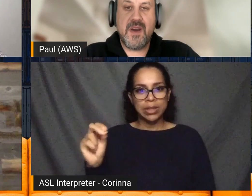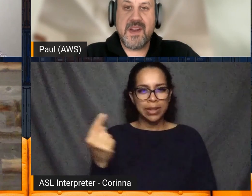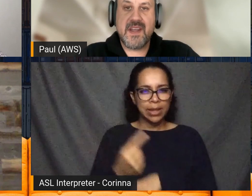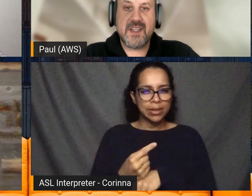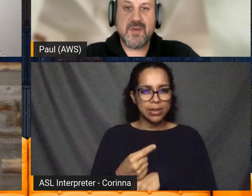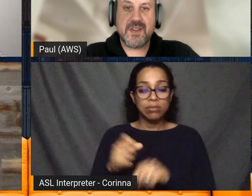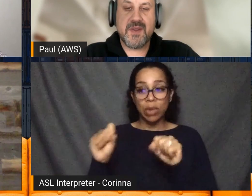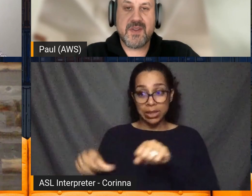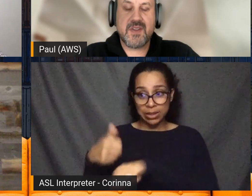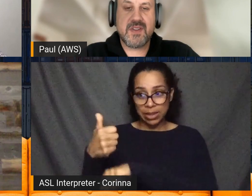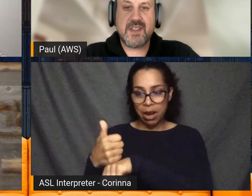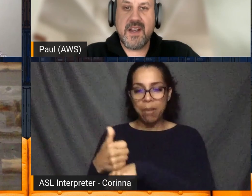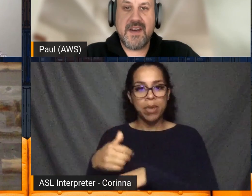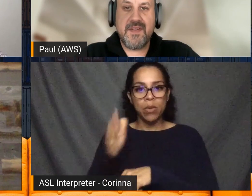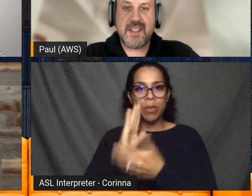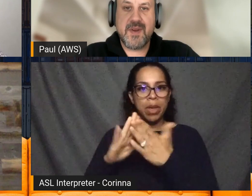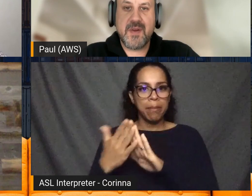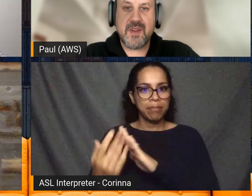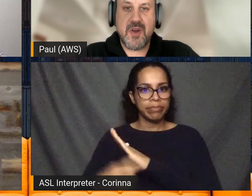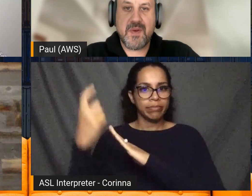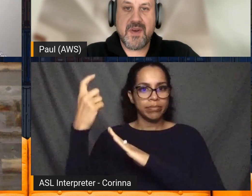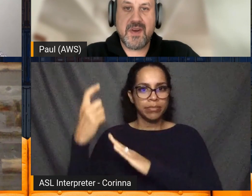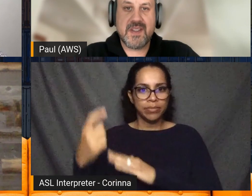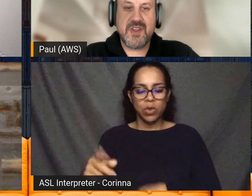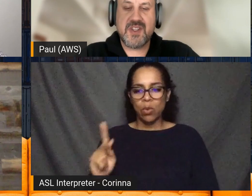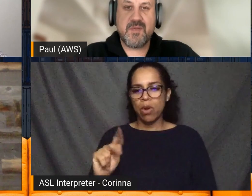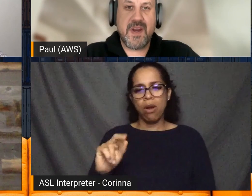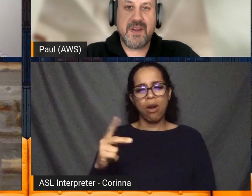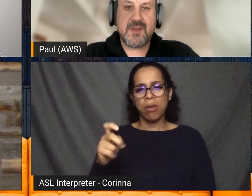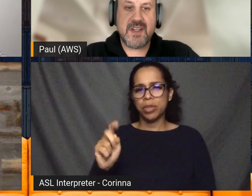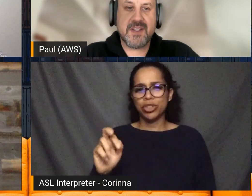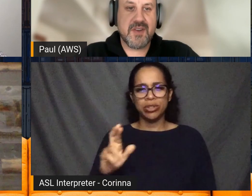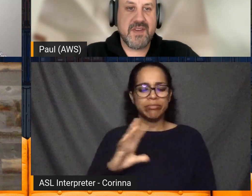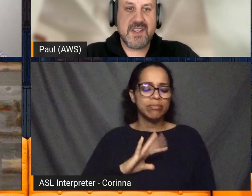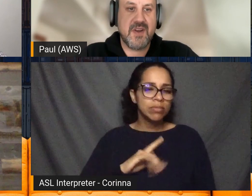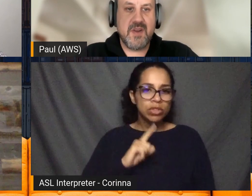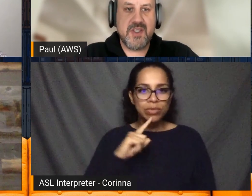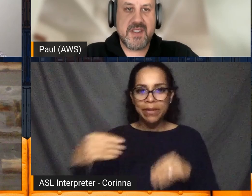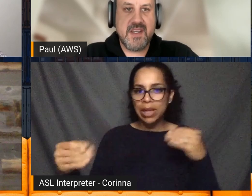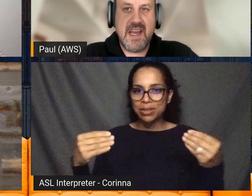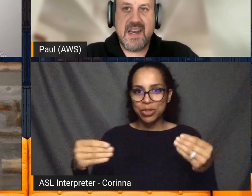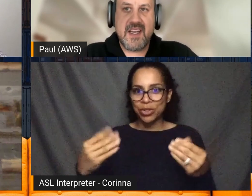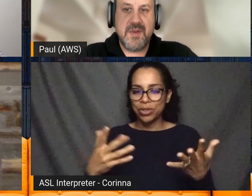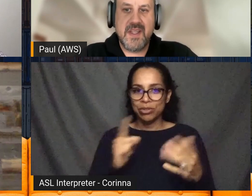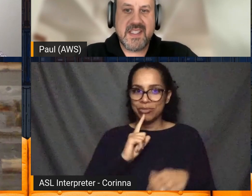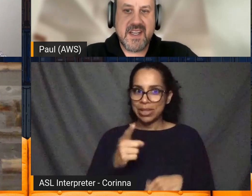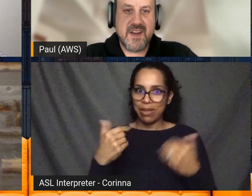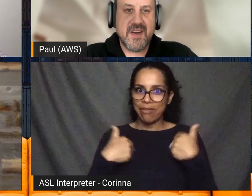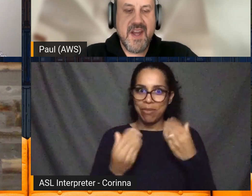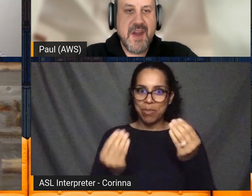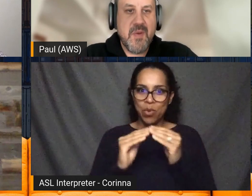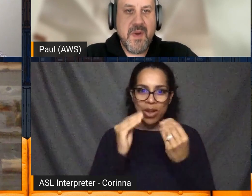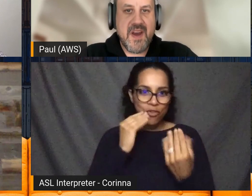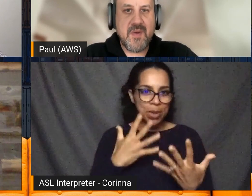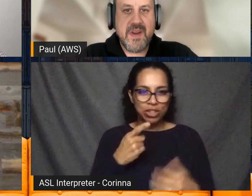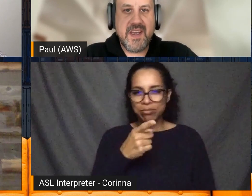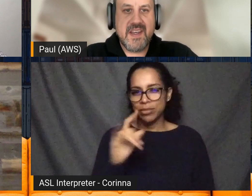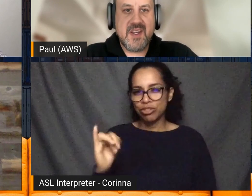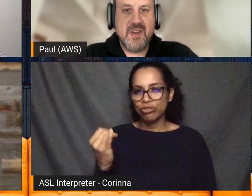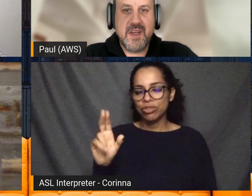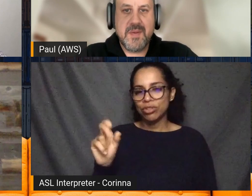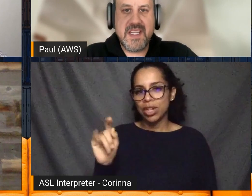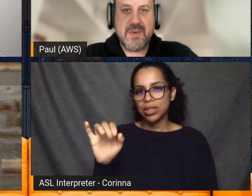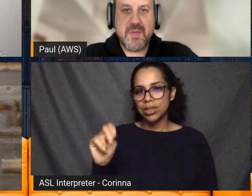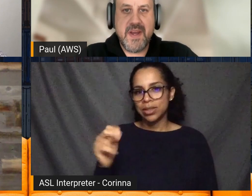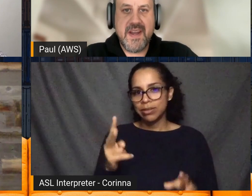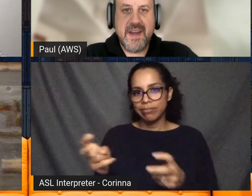will automate that as well. So there's just a lot of flexibility with Karpenter. And so we just barely scratched the surface. So I know Justin added a couple links here where we can